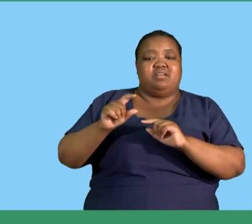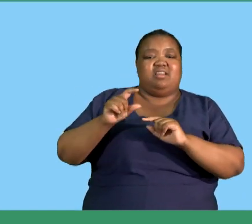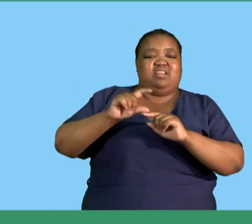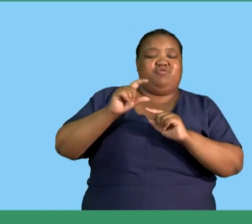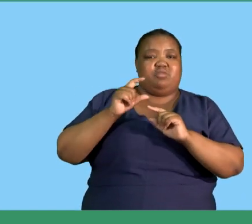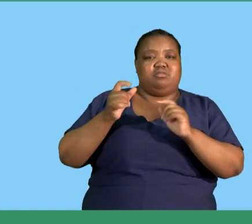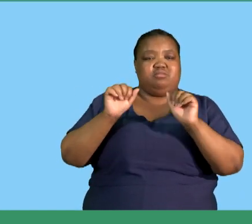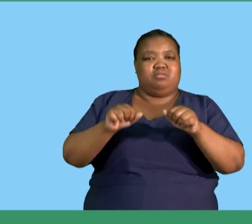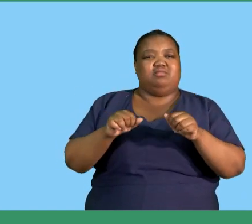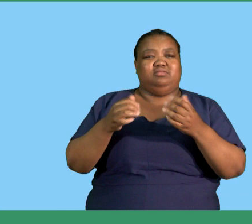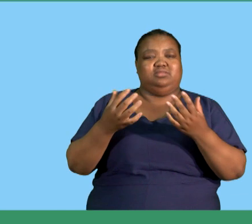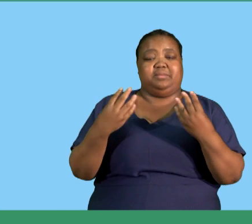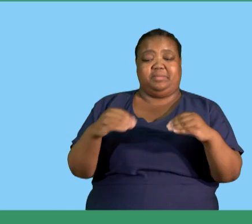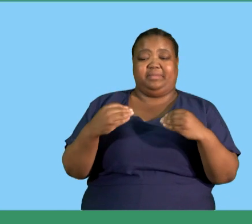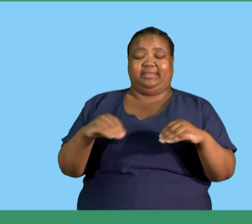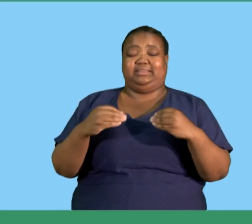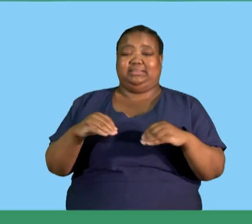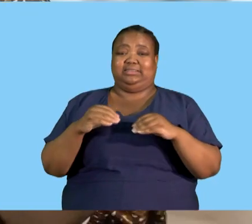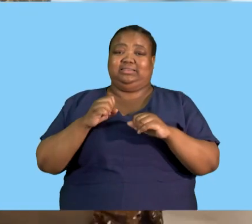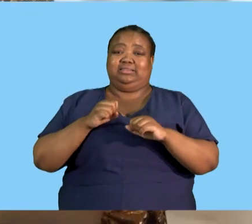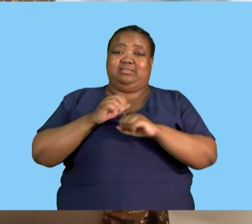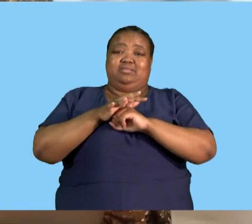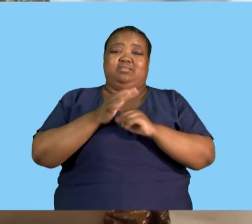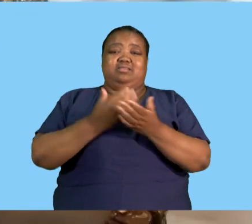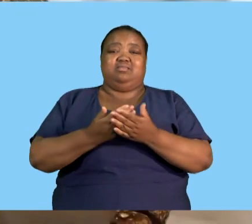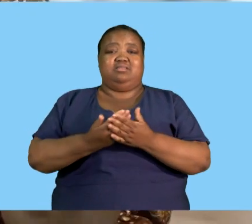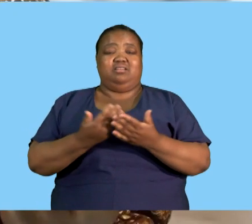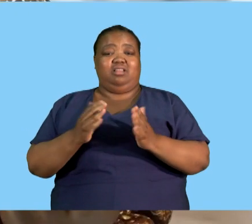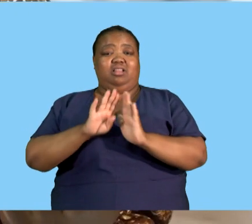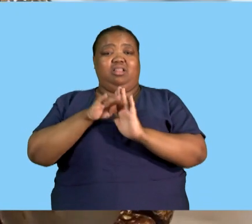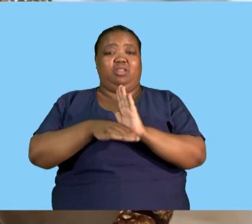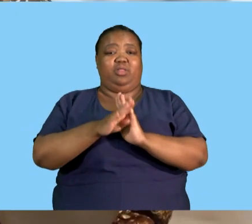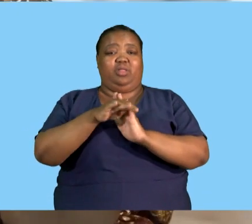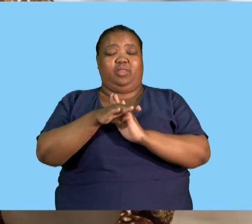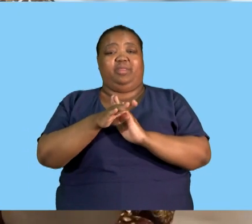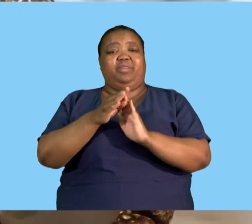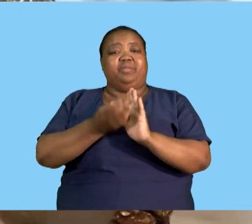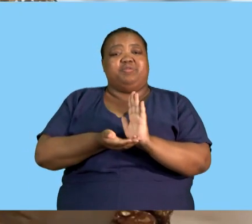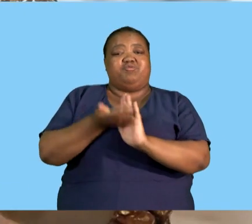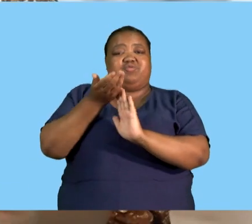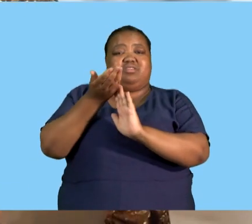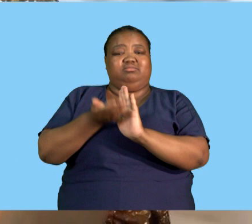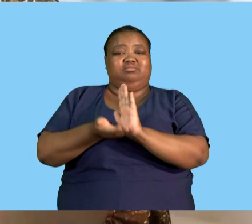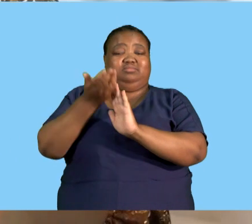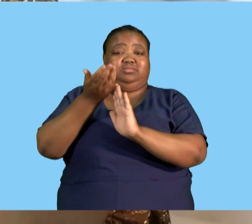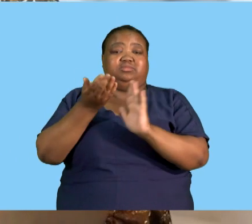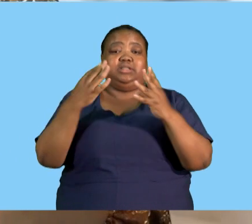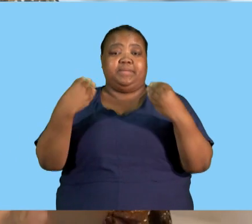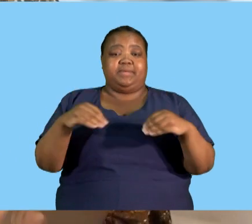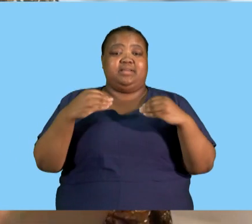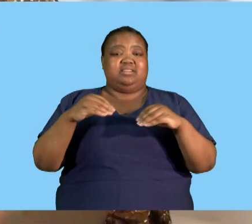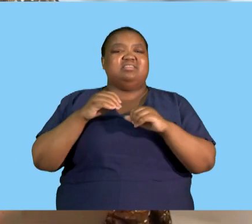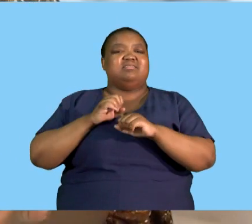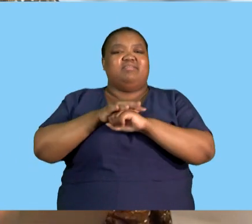on businesses. As you know, inflation rate can increase. You've got your repo rates that are increasing. So all of that, it